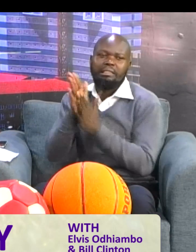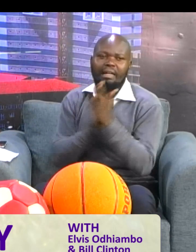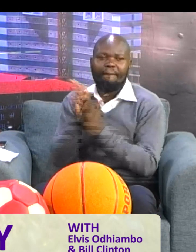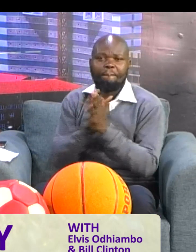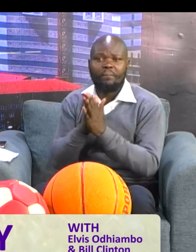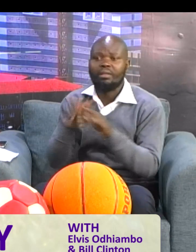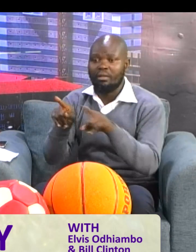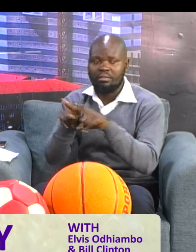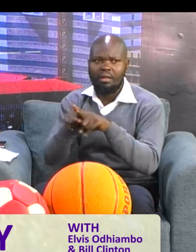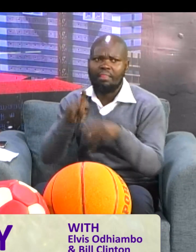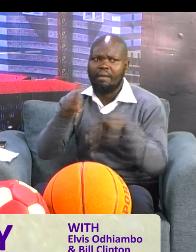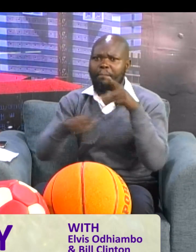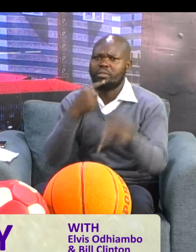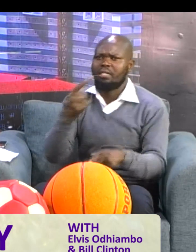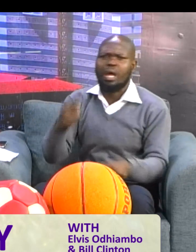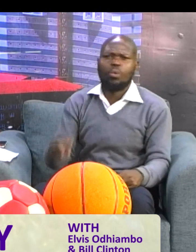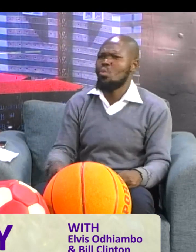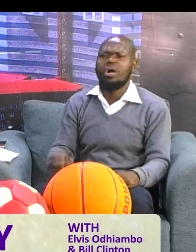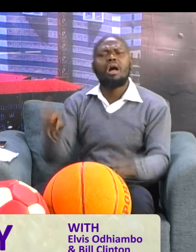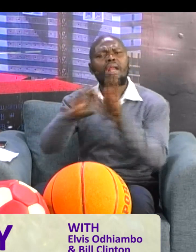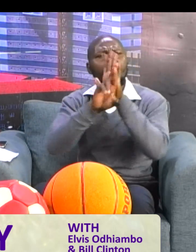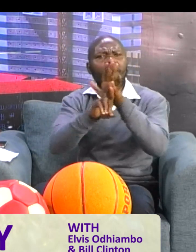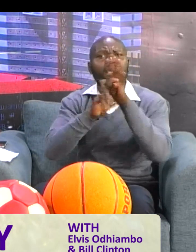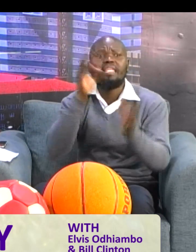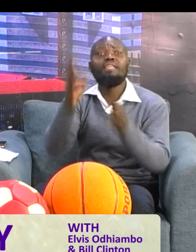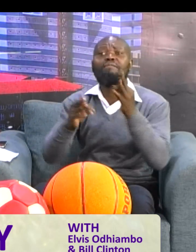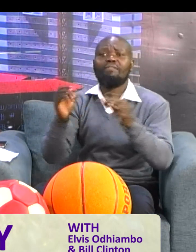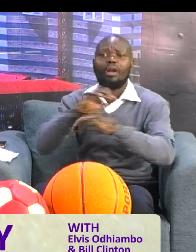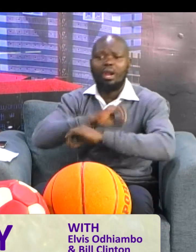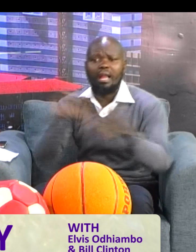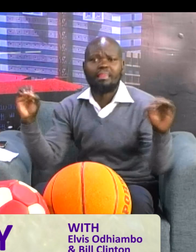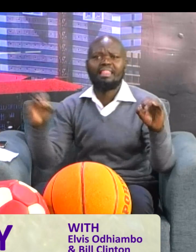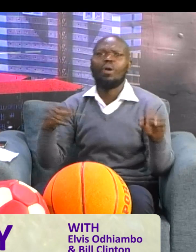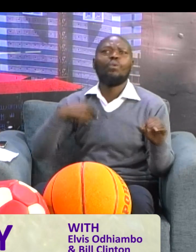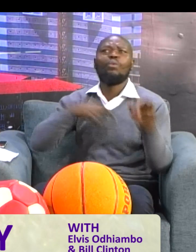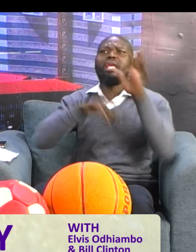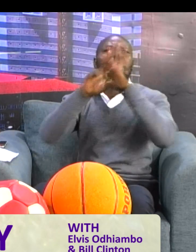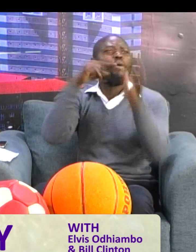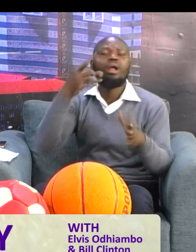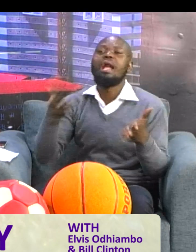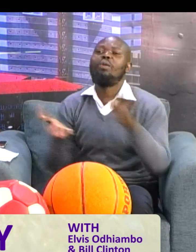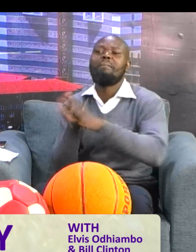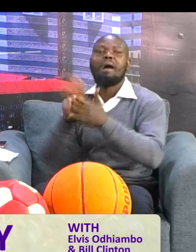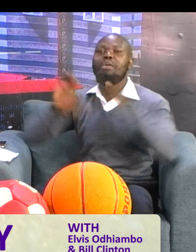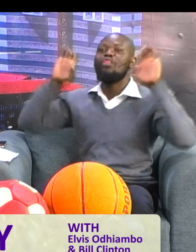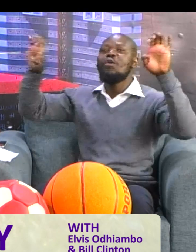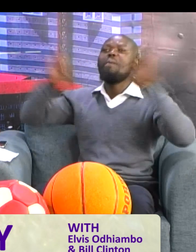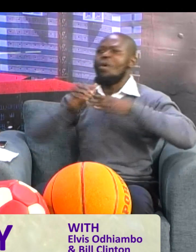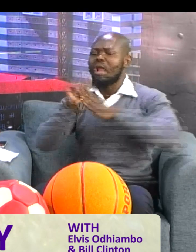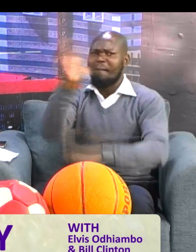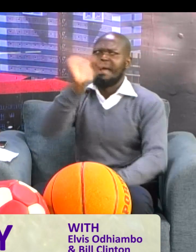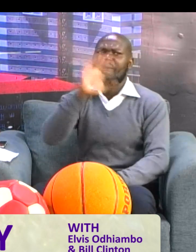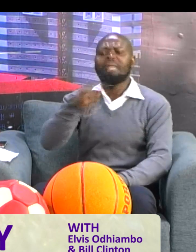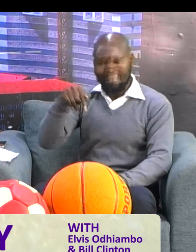Thank you. That's very true, everything that you said. Yeah. And we saw how, without the representation, then you